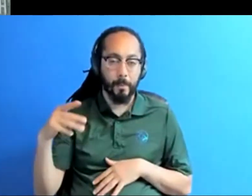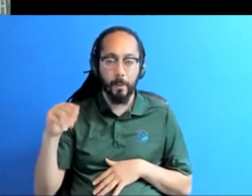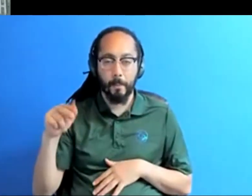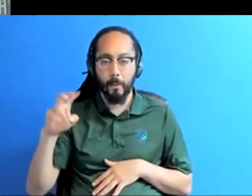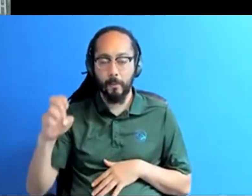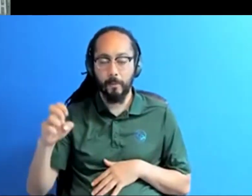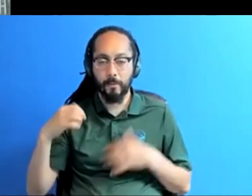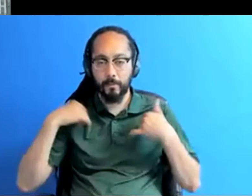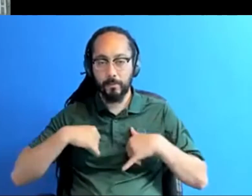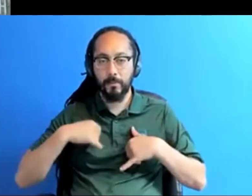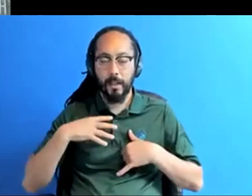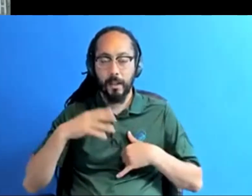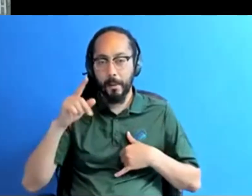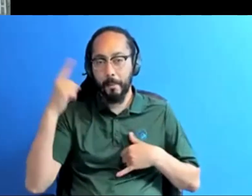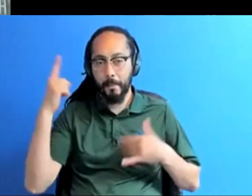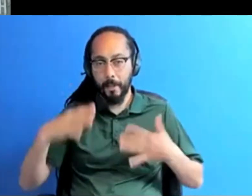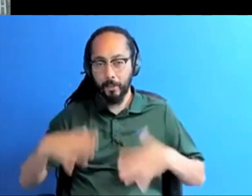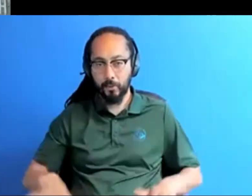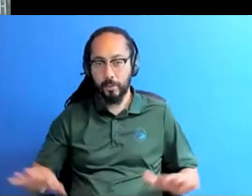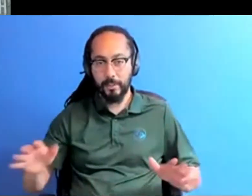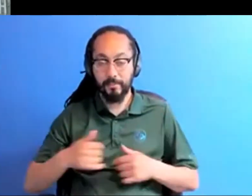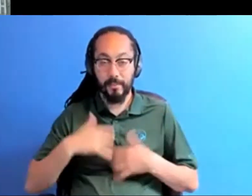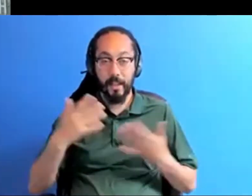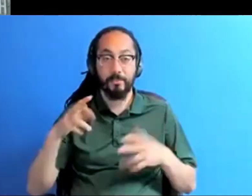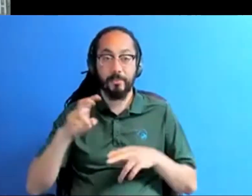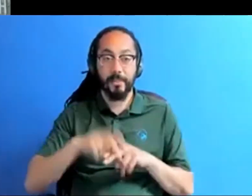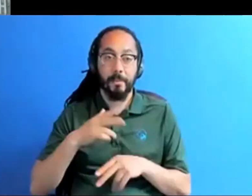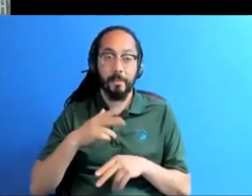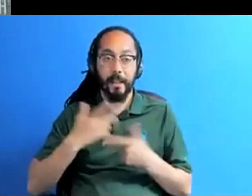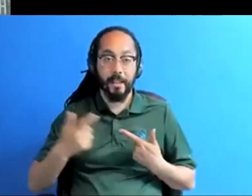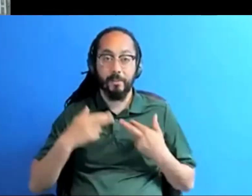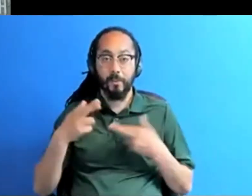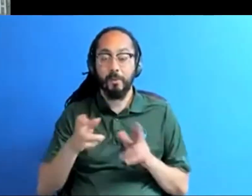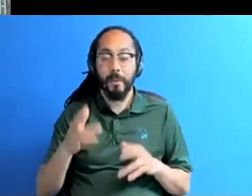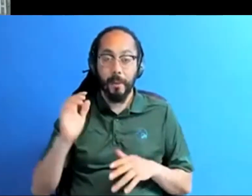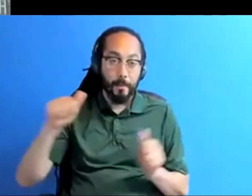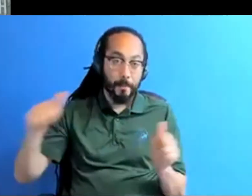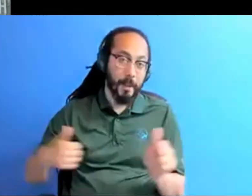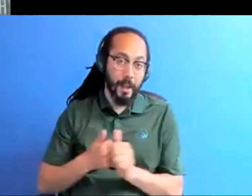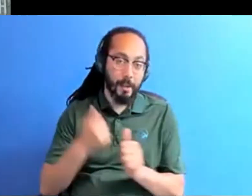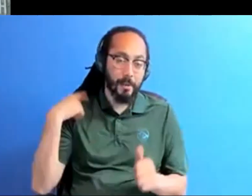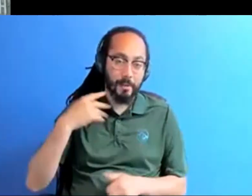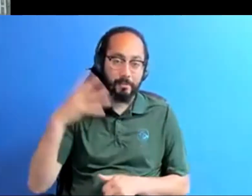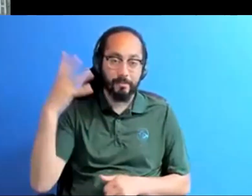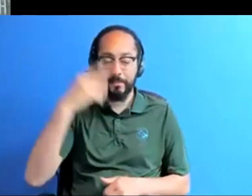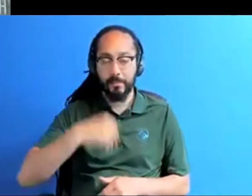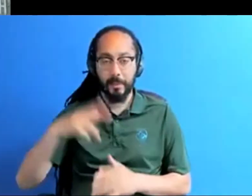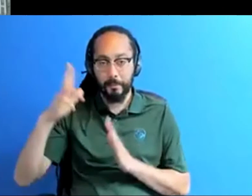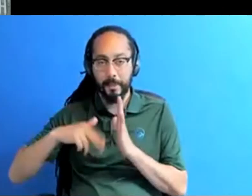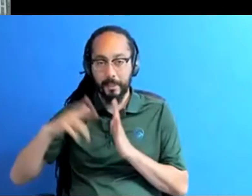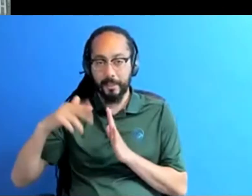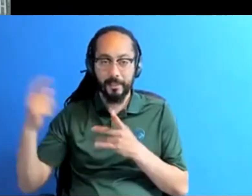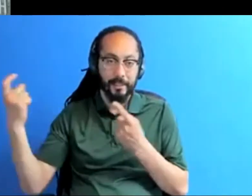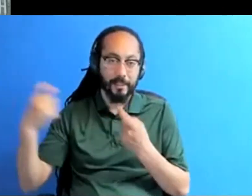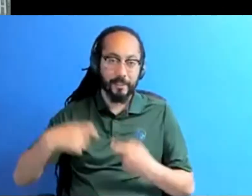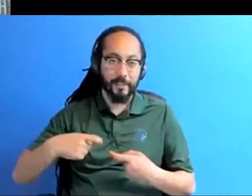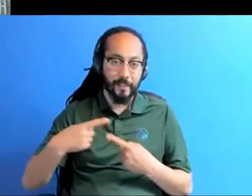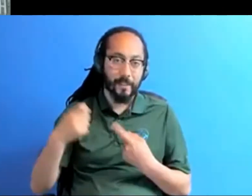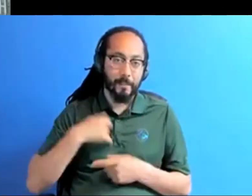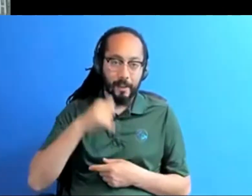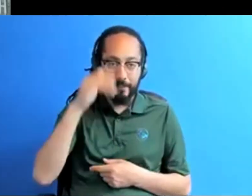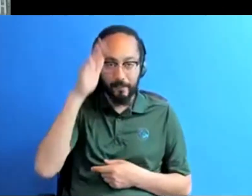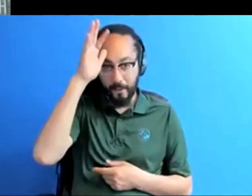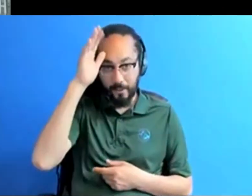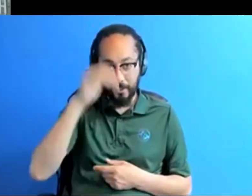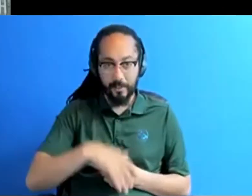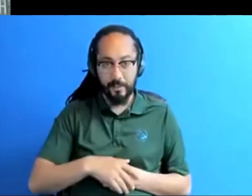dress. I'm speaking to you from my living room, and behind me you'll see a lovely painting that was a gift to me from my father,